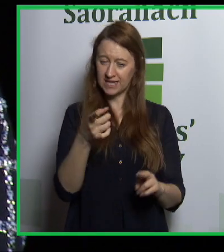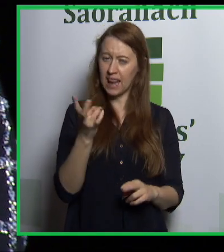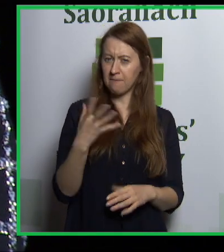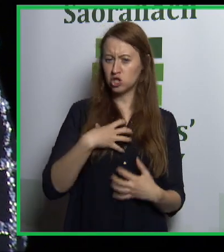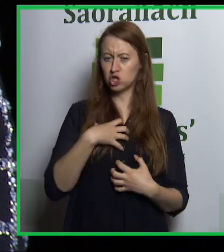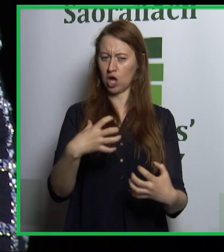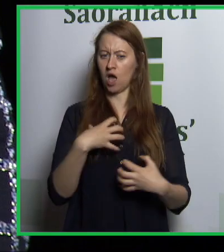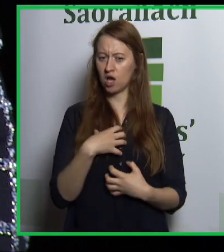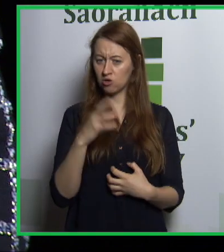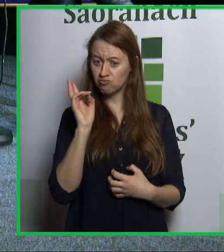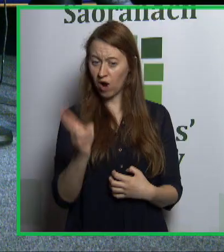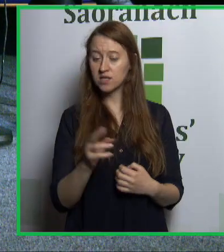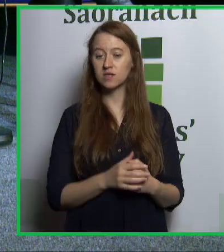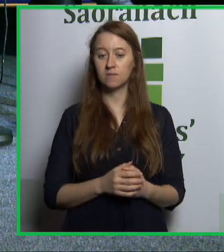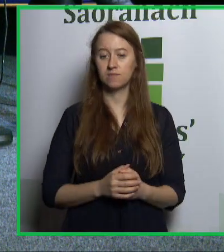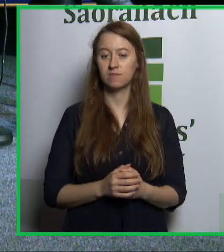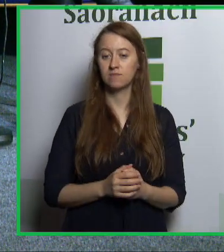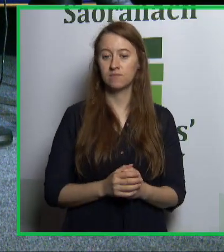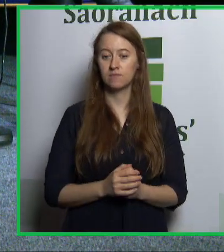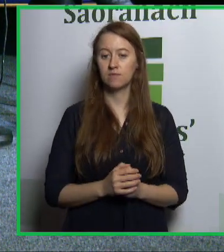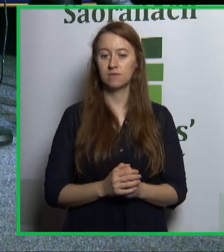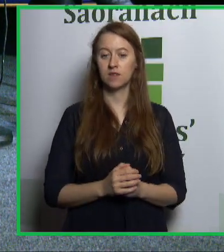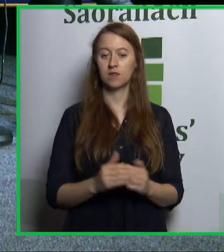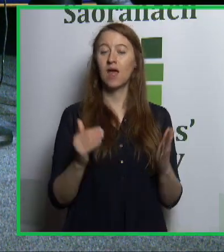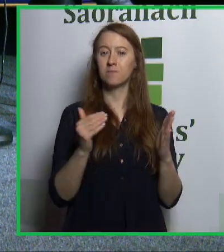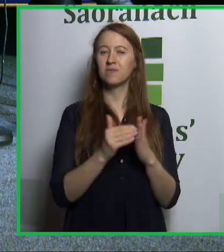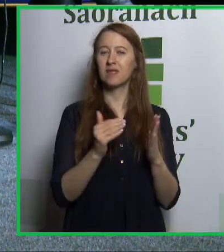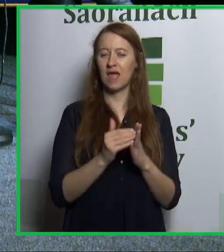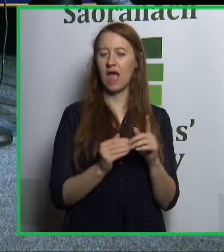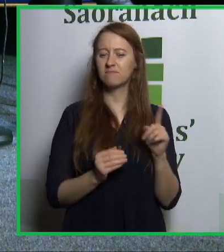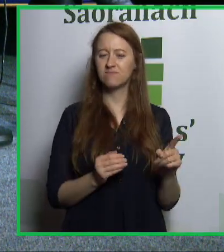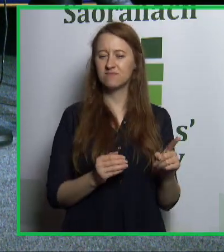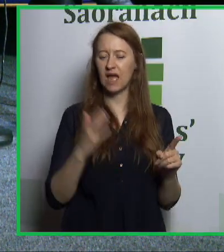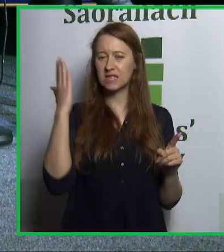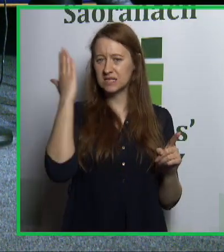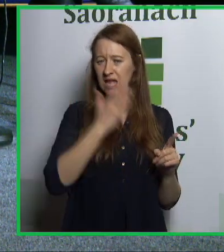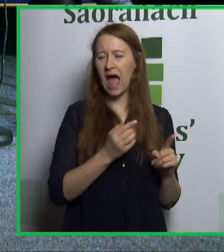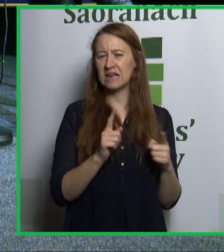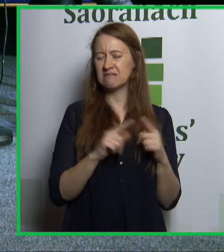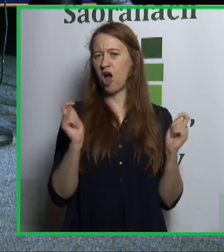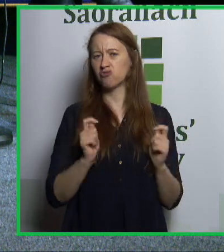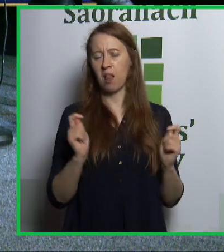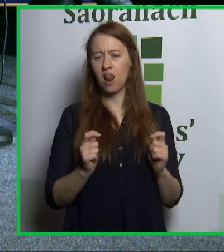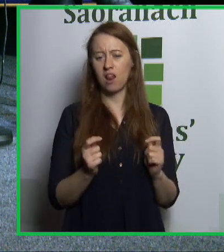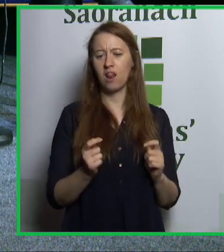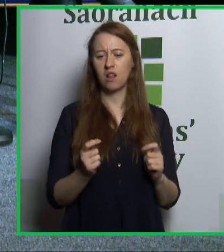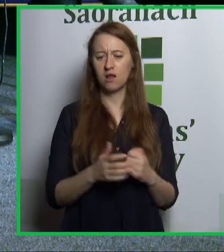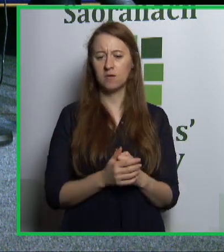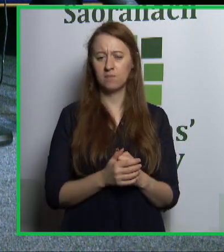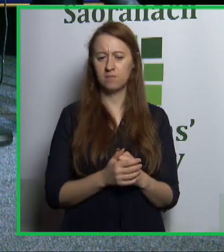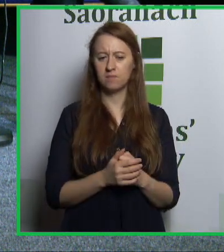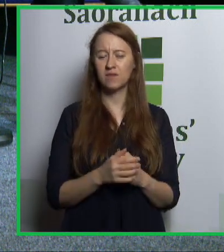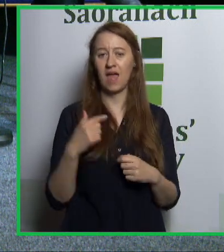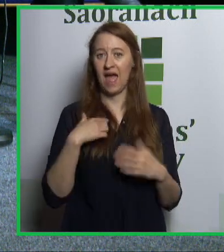people. Yeah, it's kind of sad even when you look back on it, you know, like that. I have